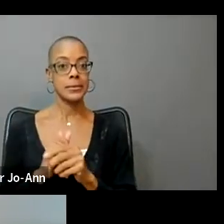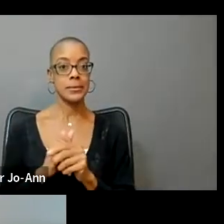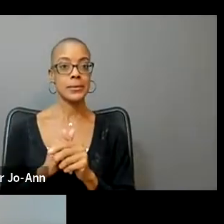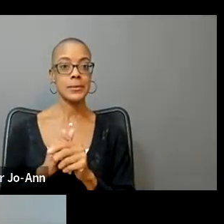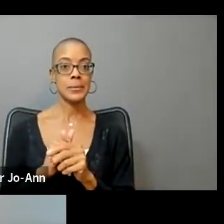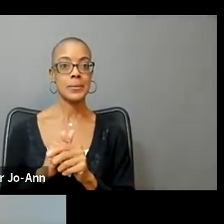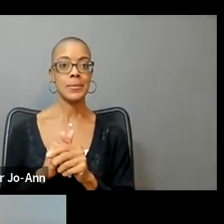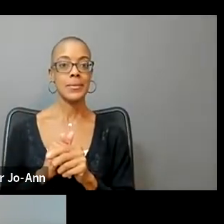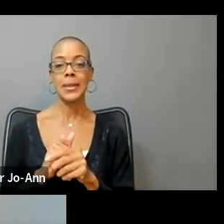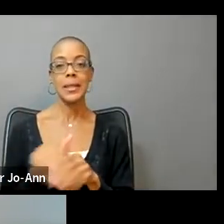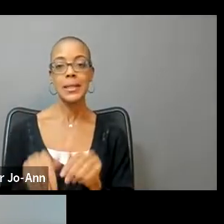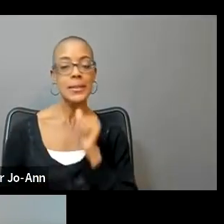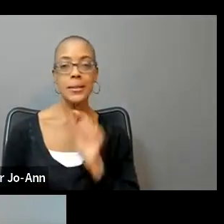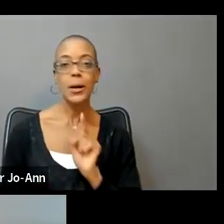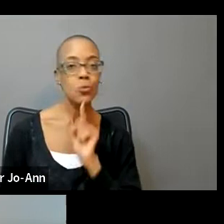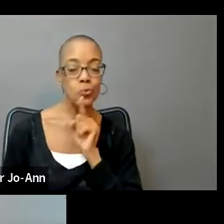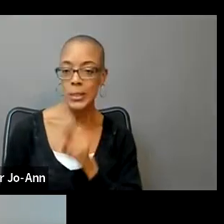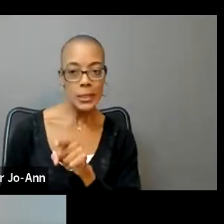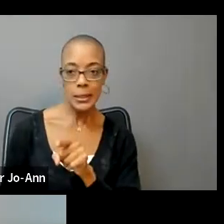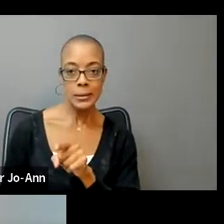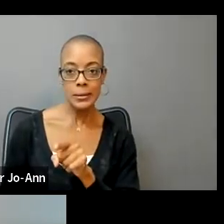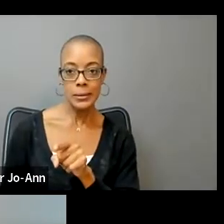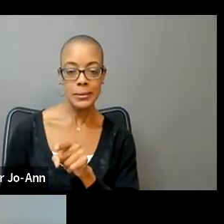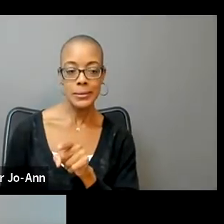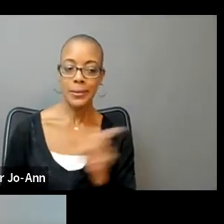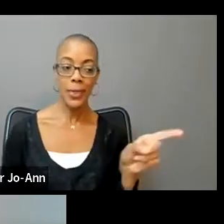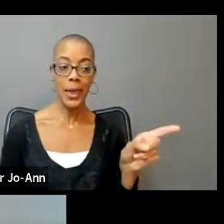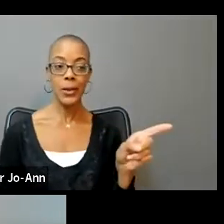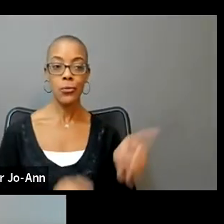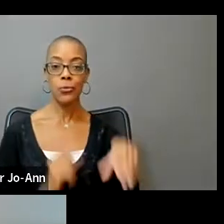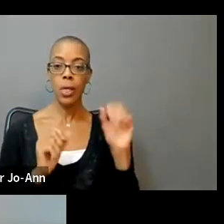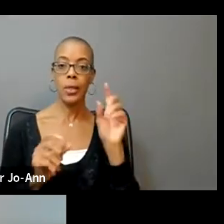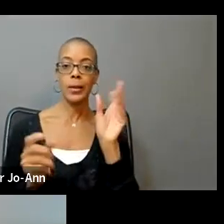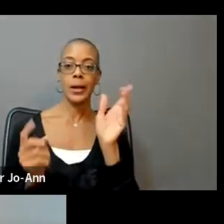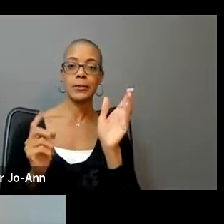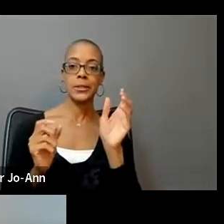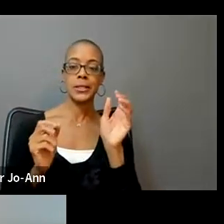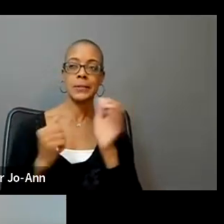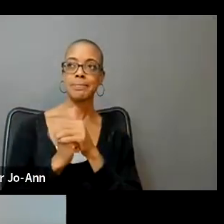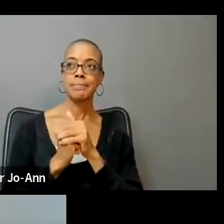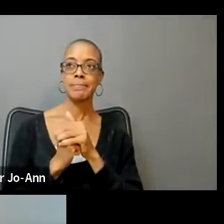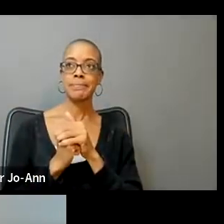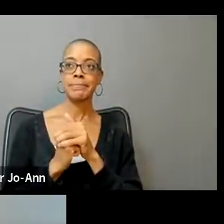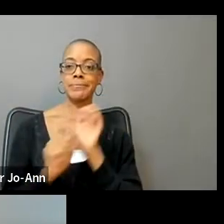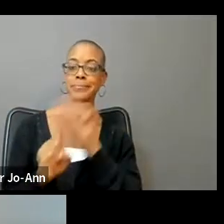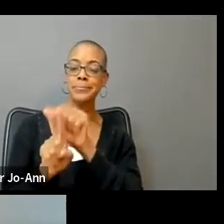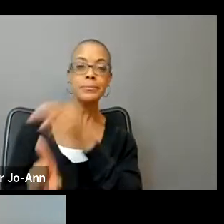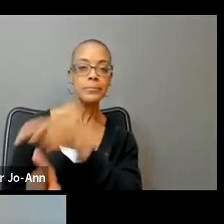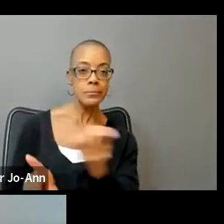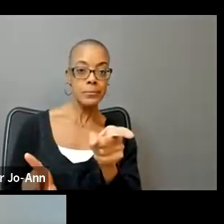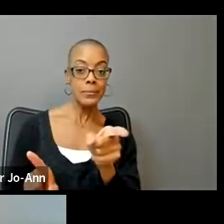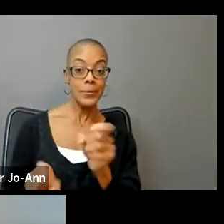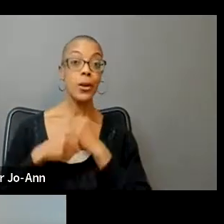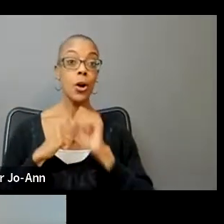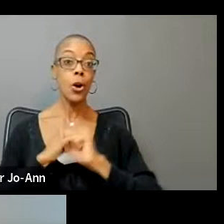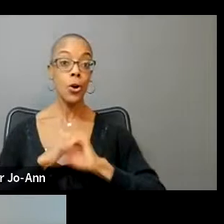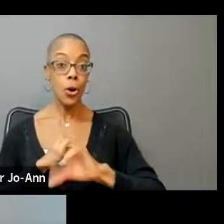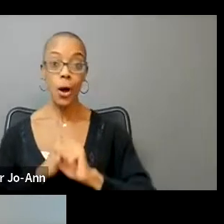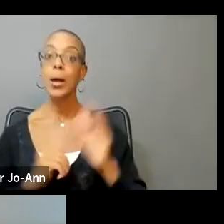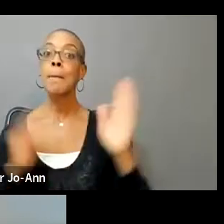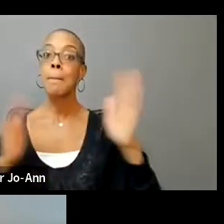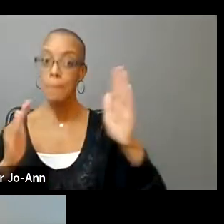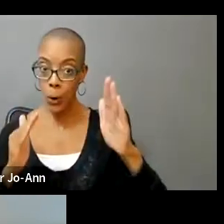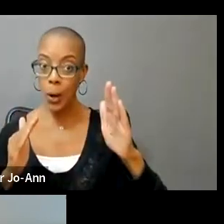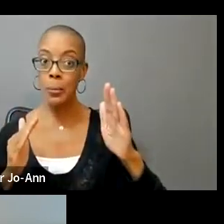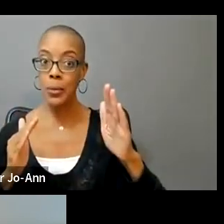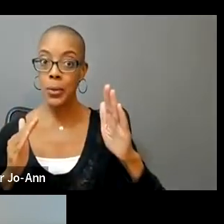an illusion that they want you to think. And it's causing other problems because of those commercials are causing governments